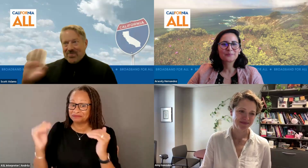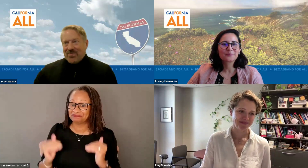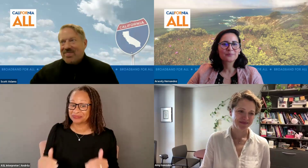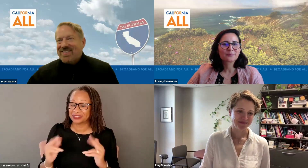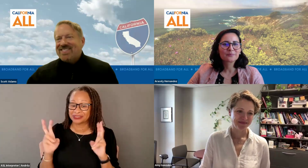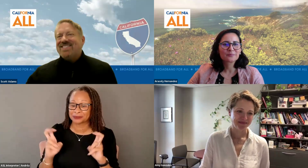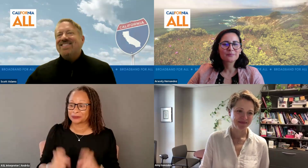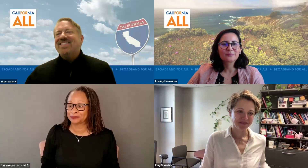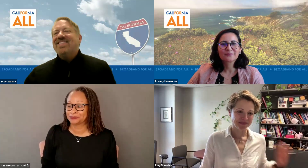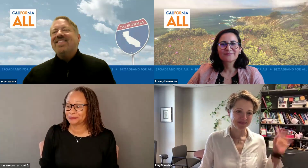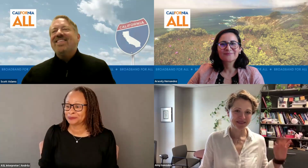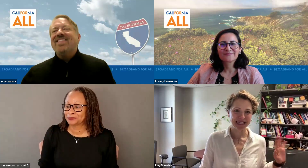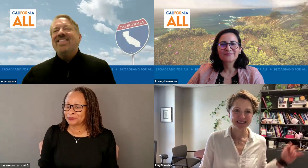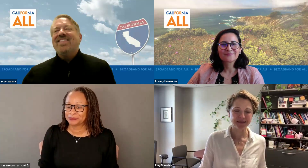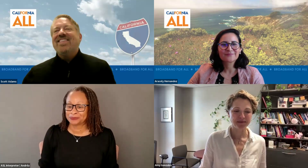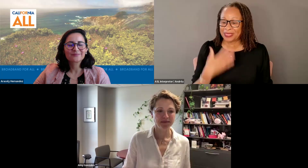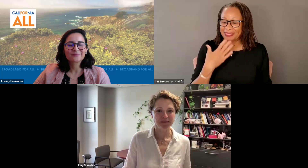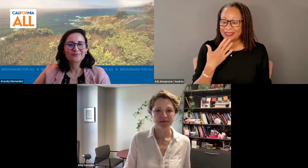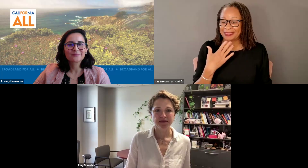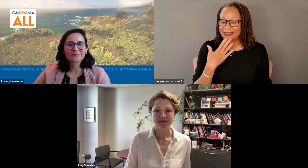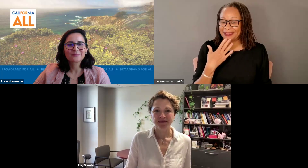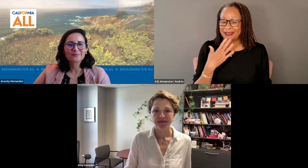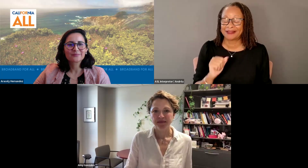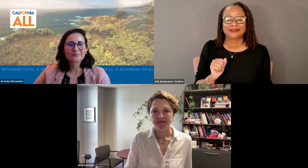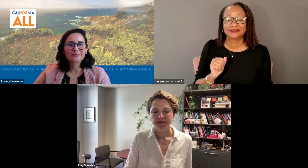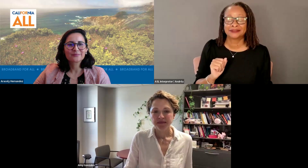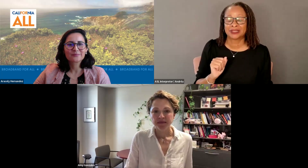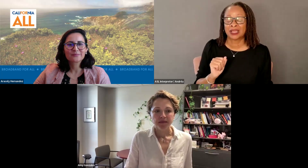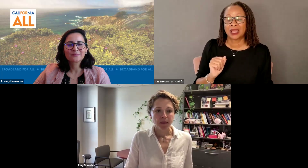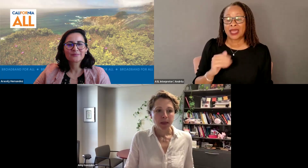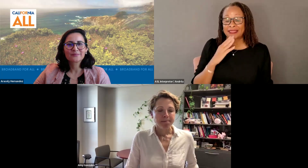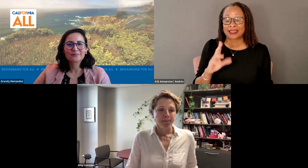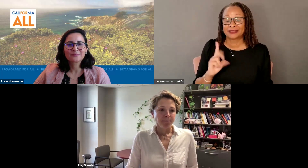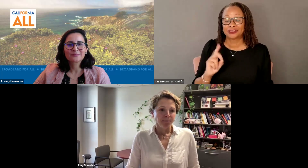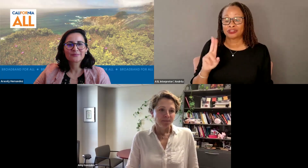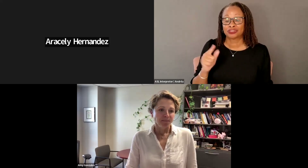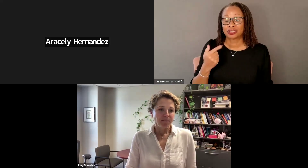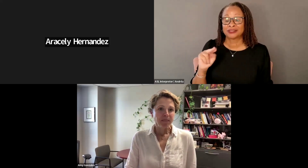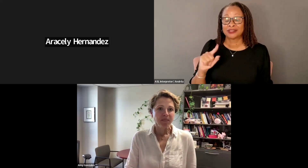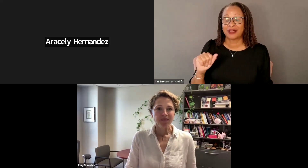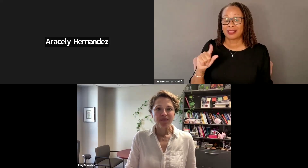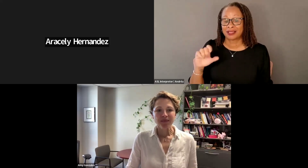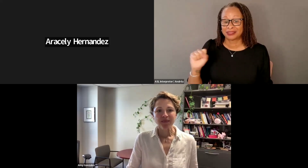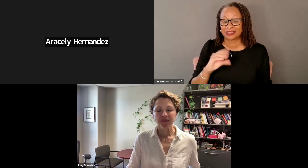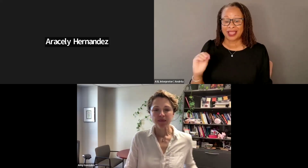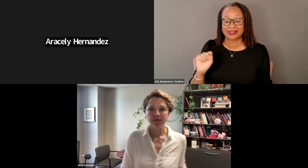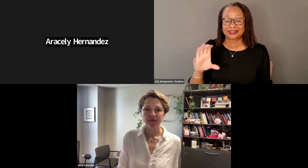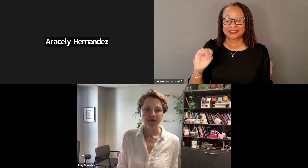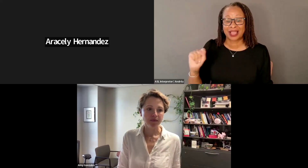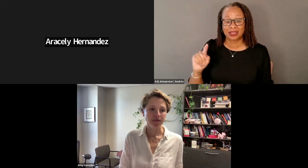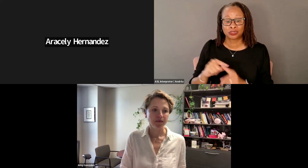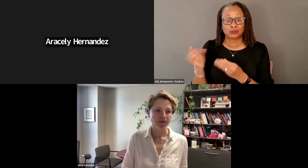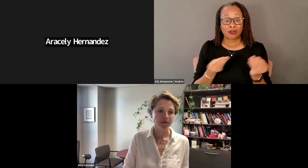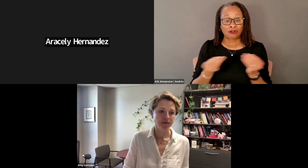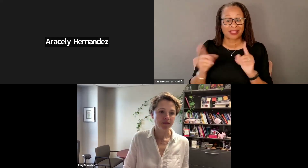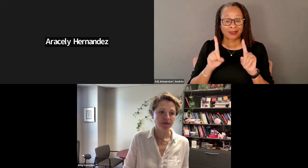you. Thank you. Thank you, Dr. Gonzalez and Arceli and Scott, for coming on to moderate the questions.